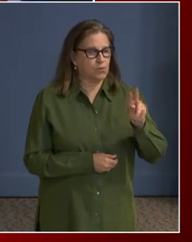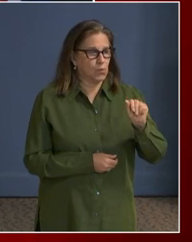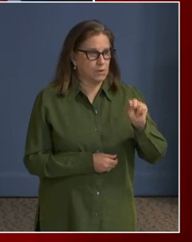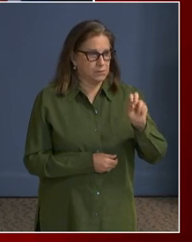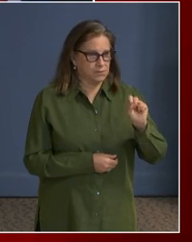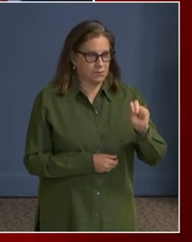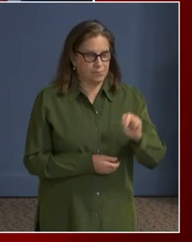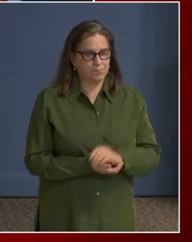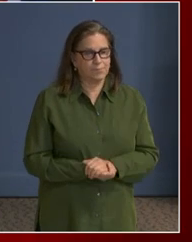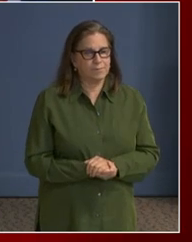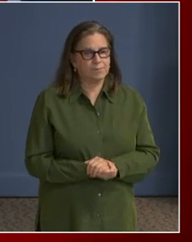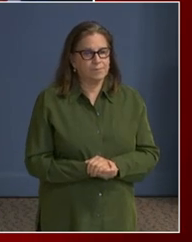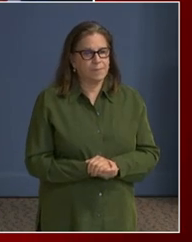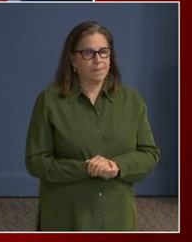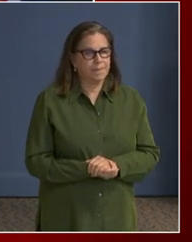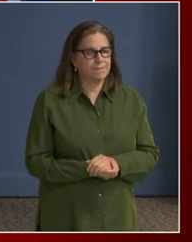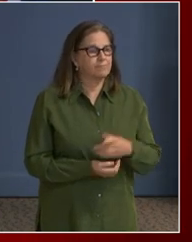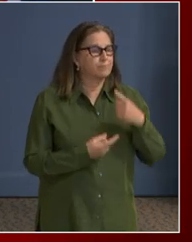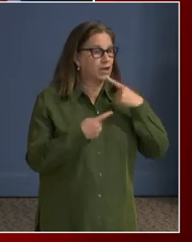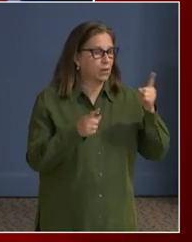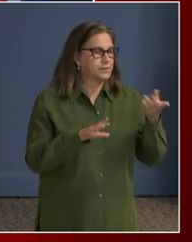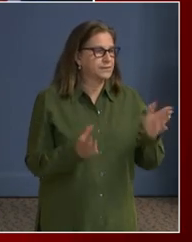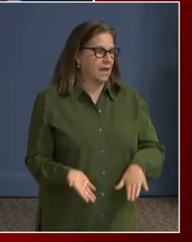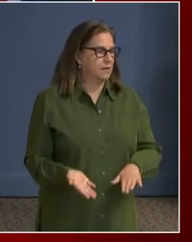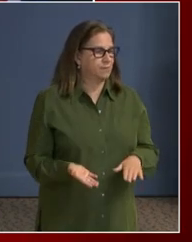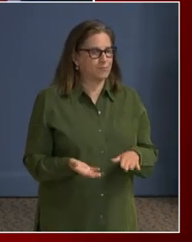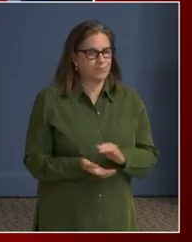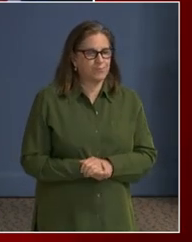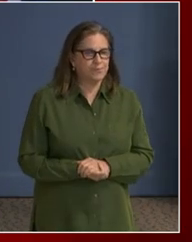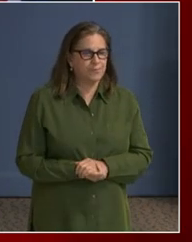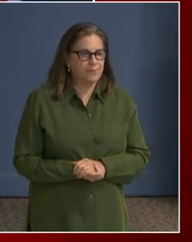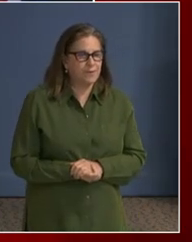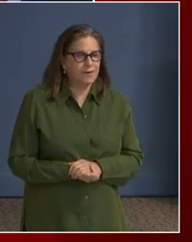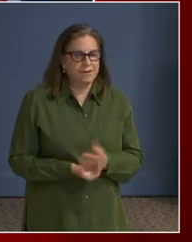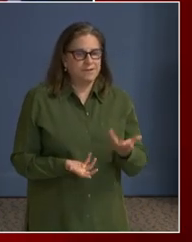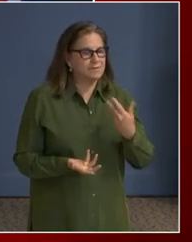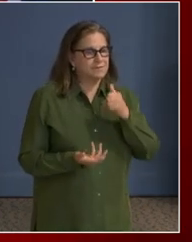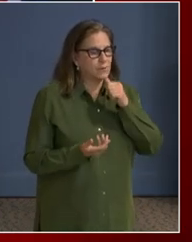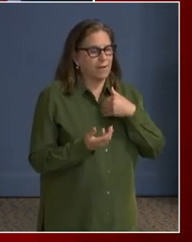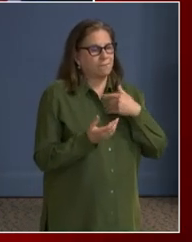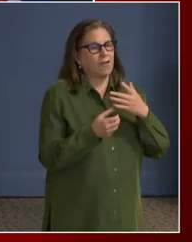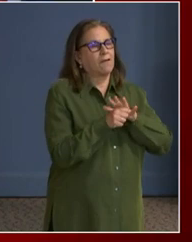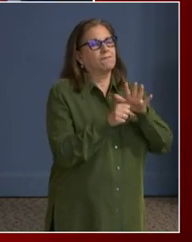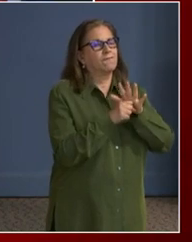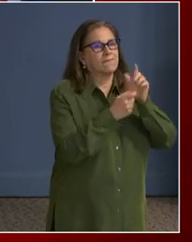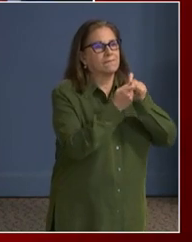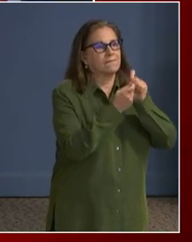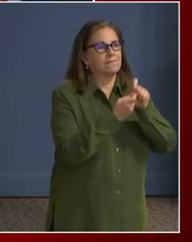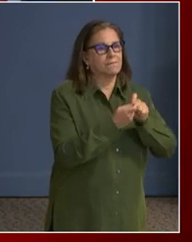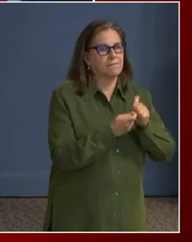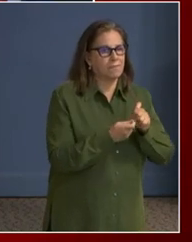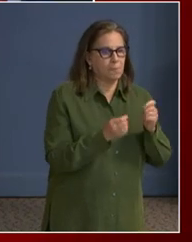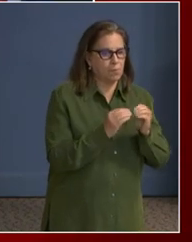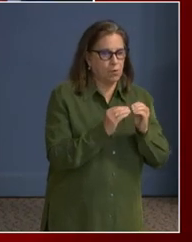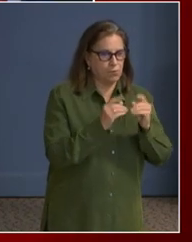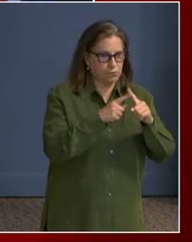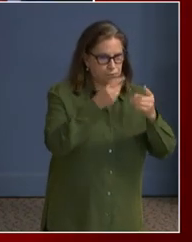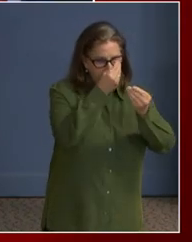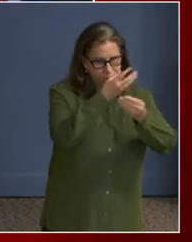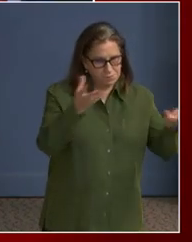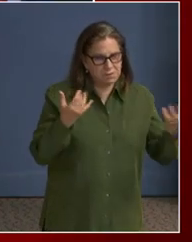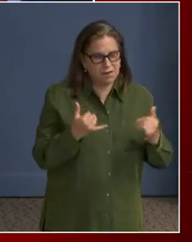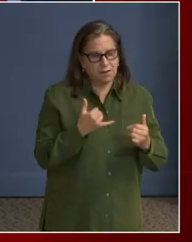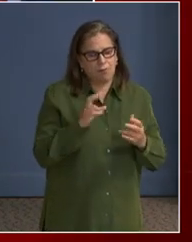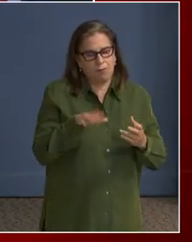that shooting. And we don't have a lot of detail right now on that case with regards to suspects. That's our most recent. We have